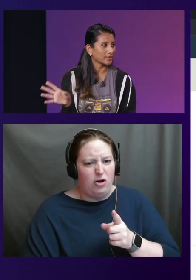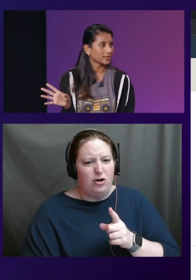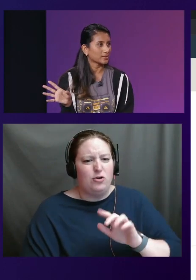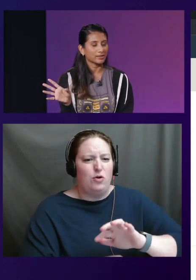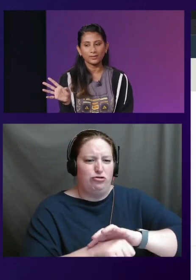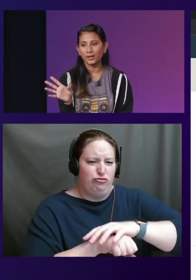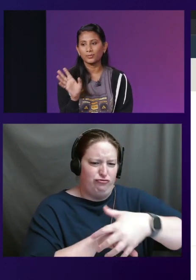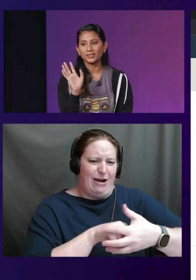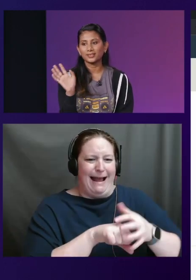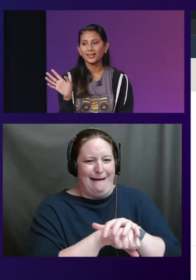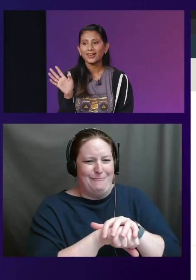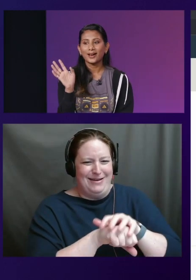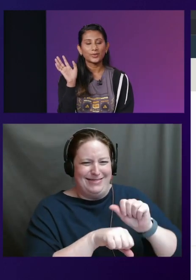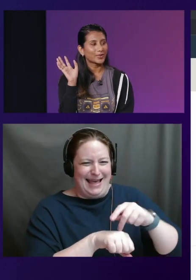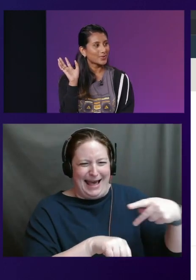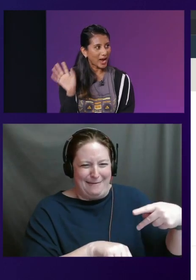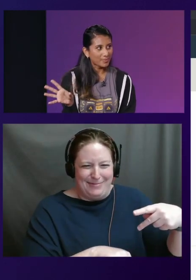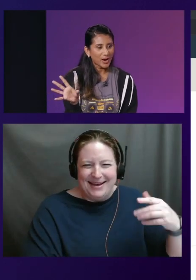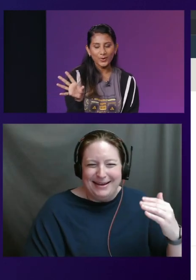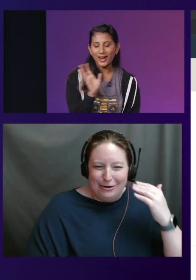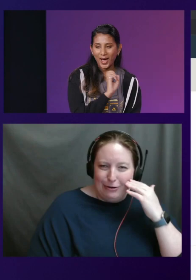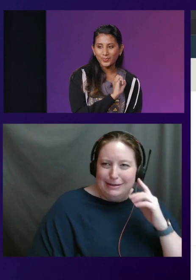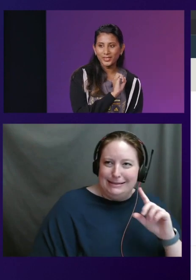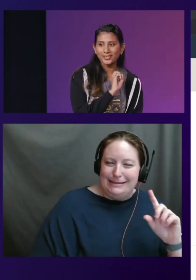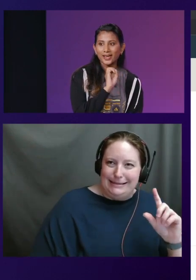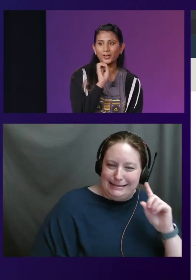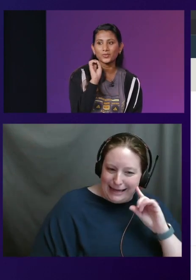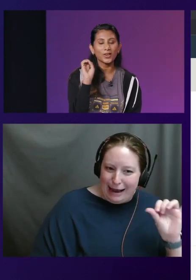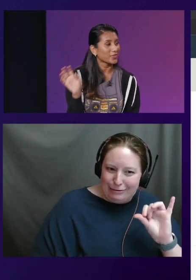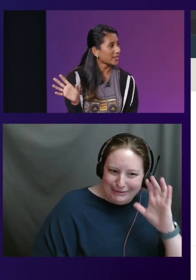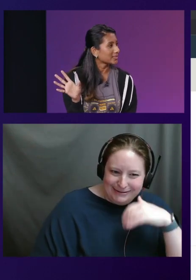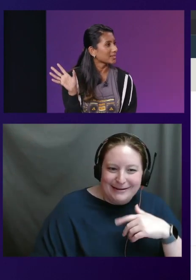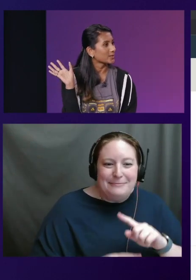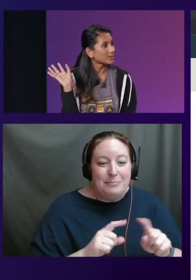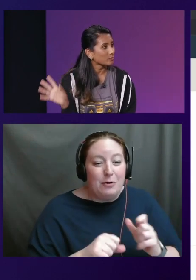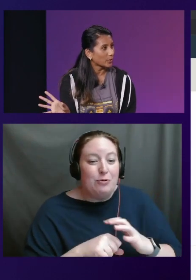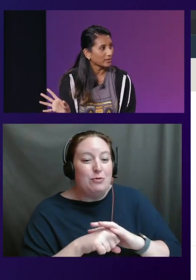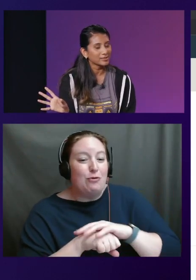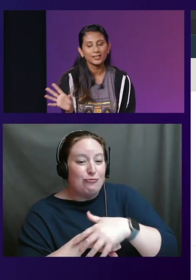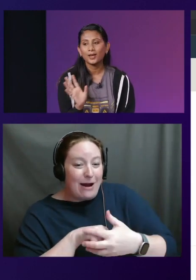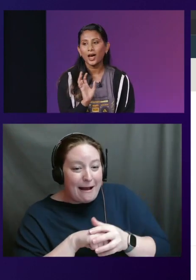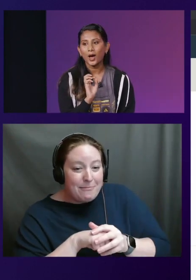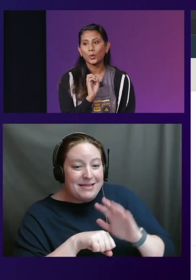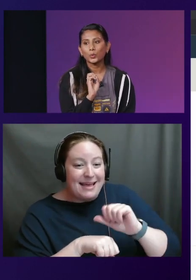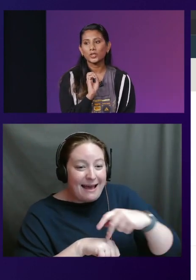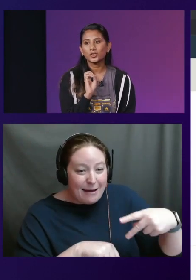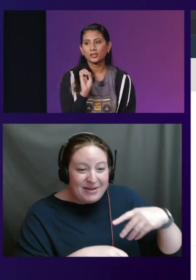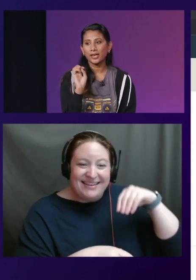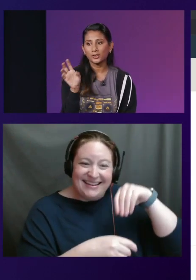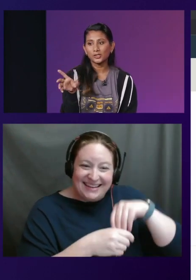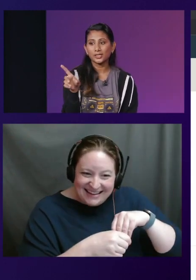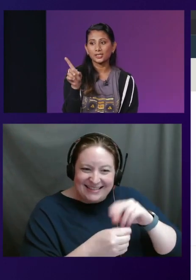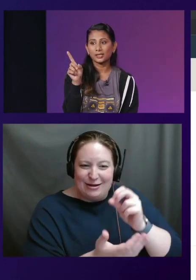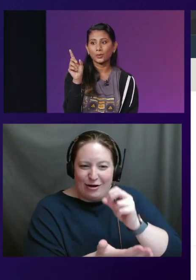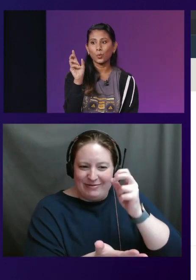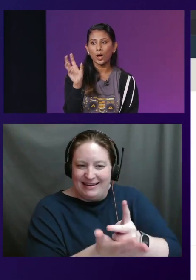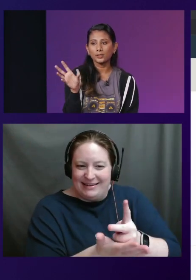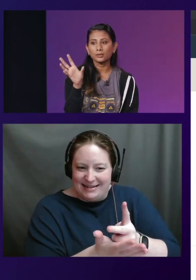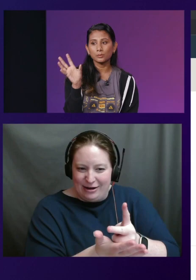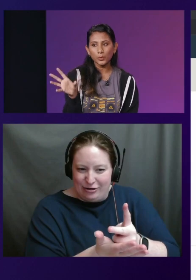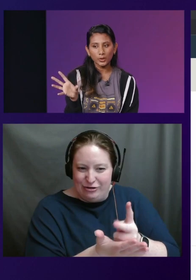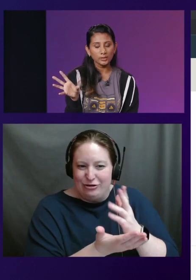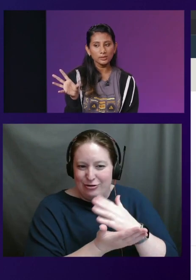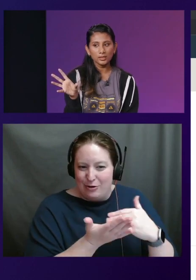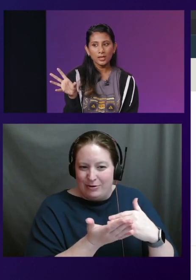I know that sounds like a rhyme, but we're going to wrap our app inside of the Authenticator component, which again, you'll see it's like